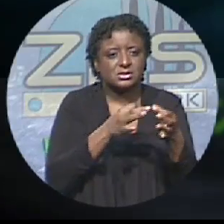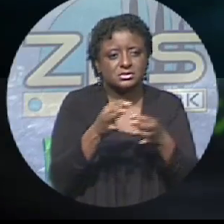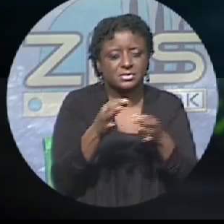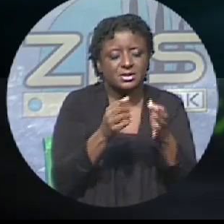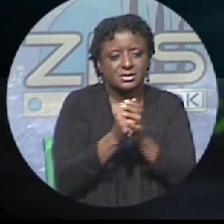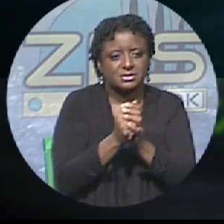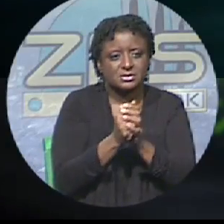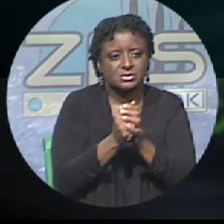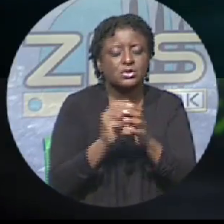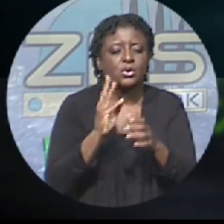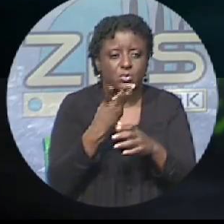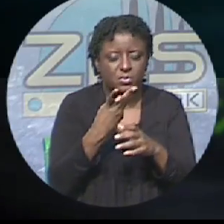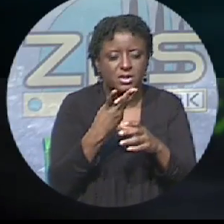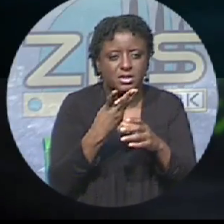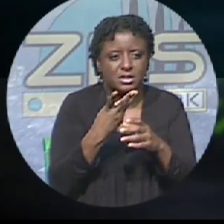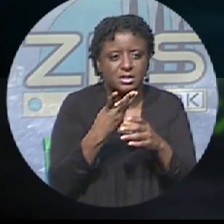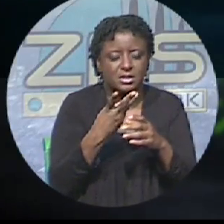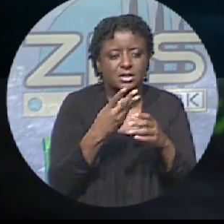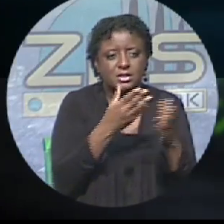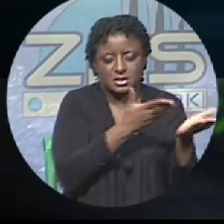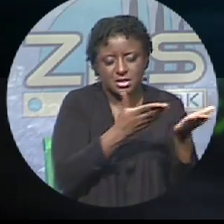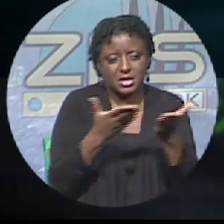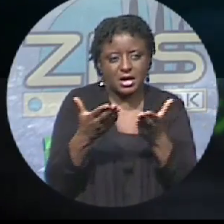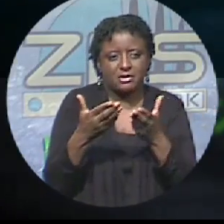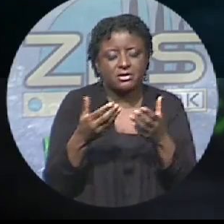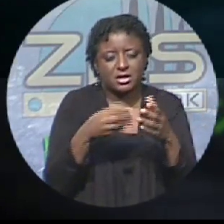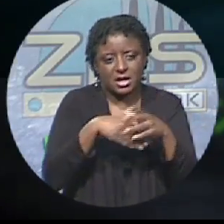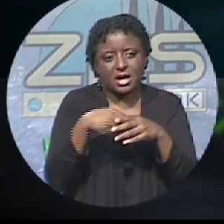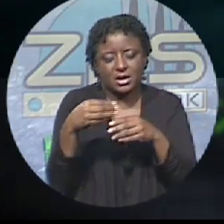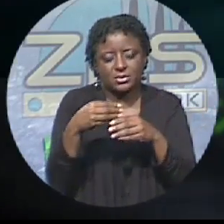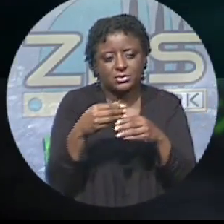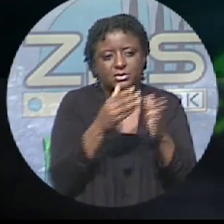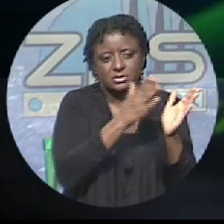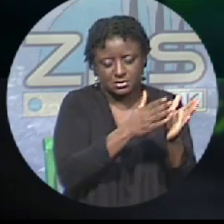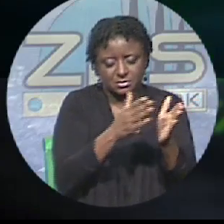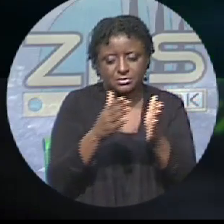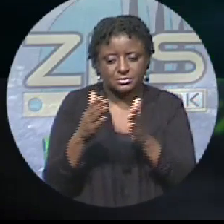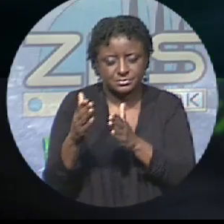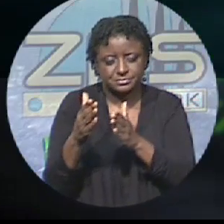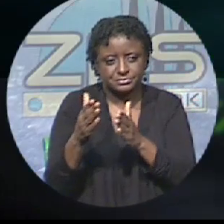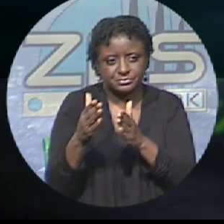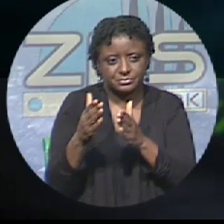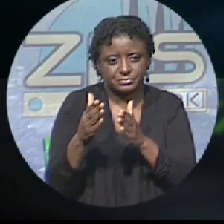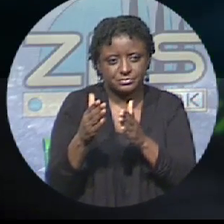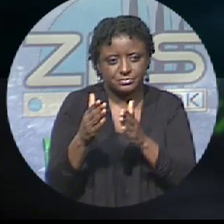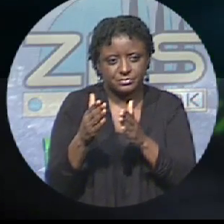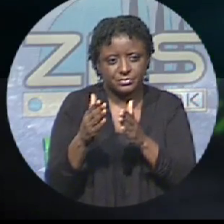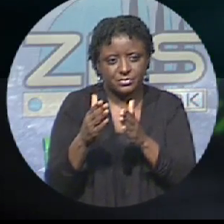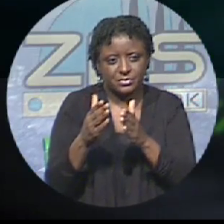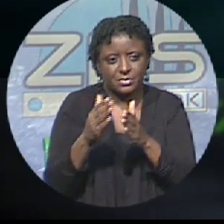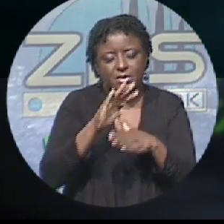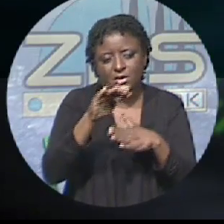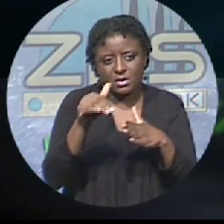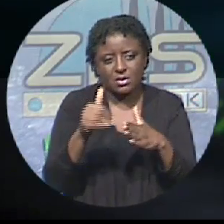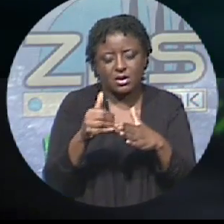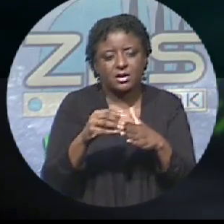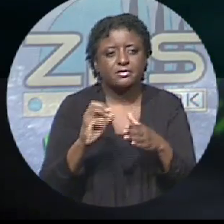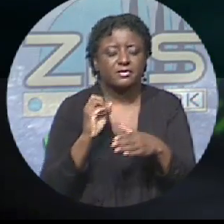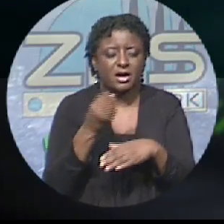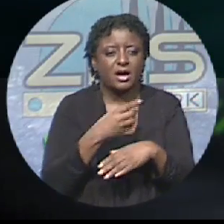diligence and our operations for the northern and central Bahamas, that would be all of our Florida